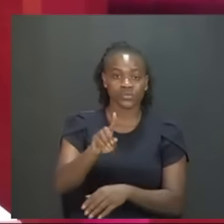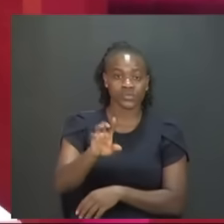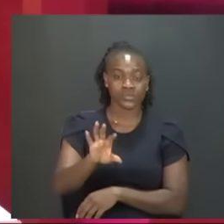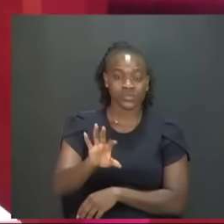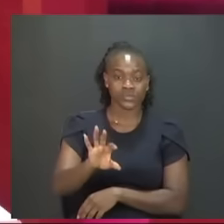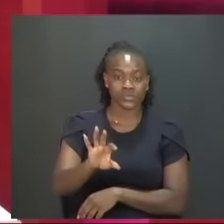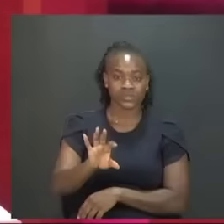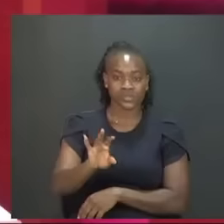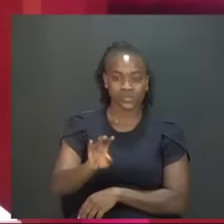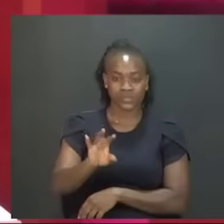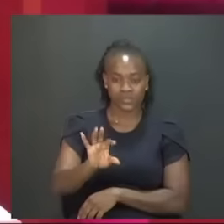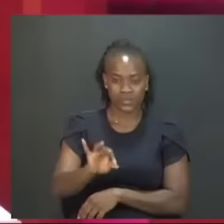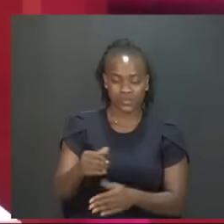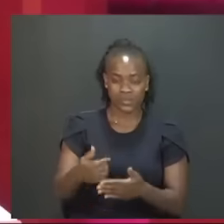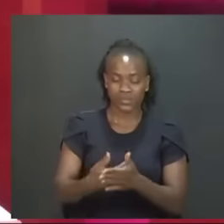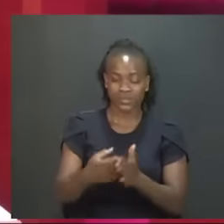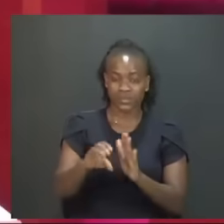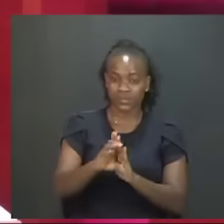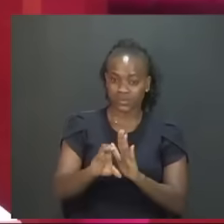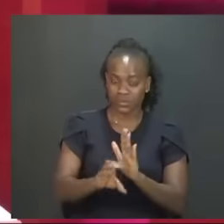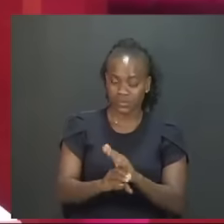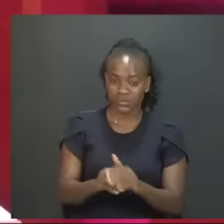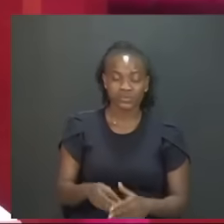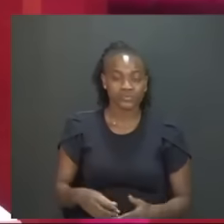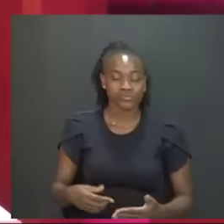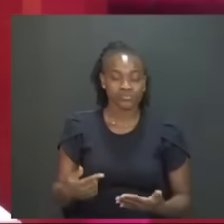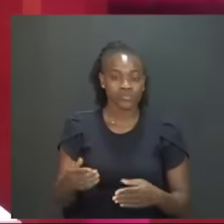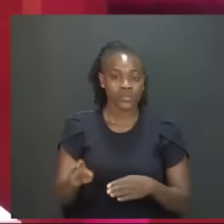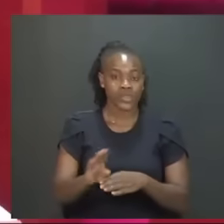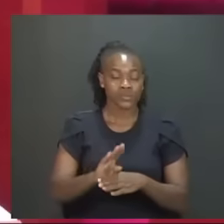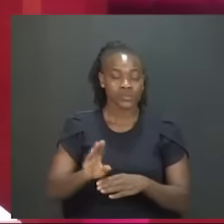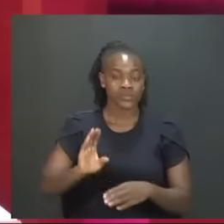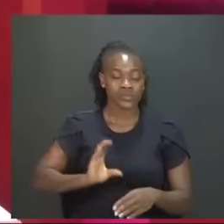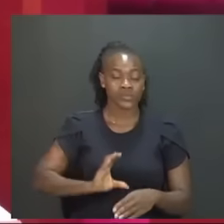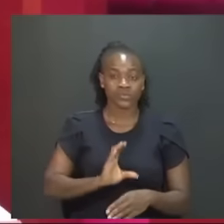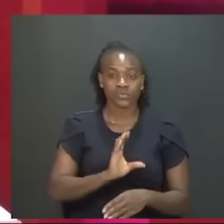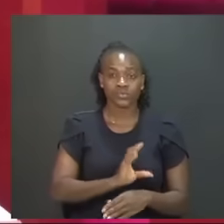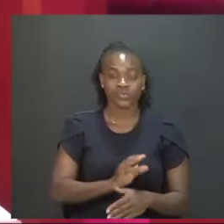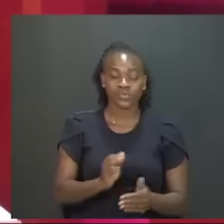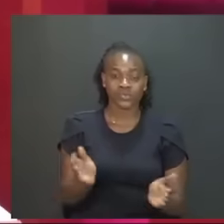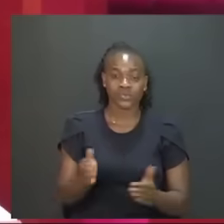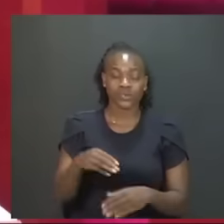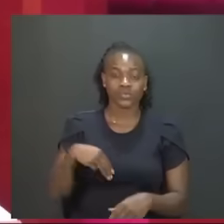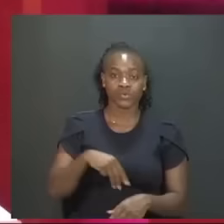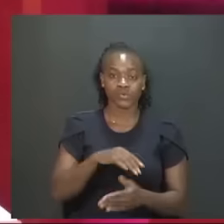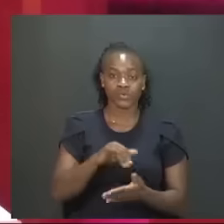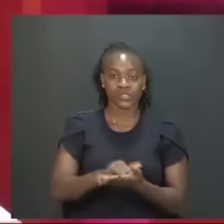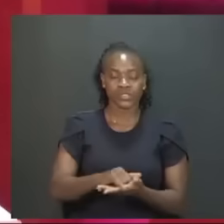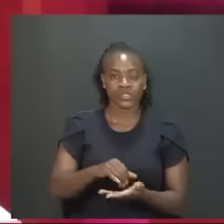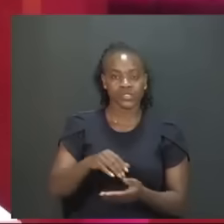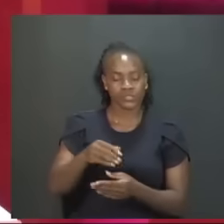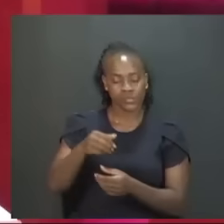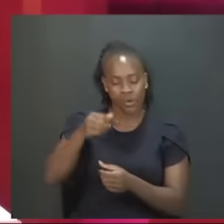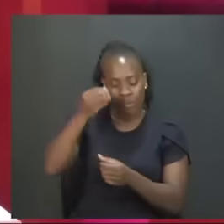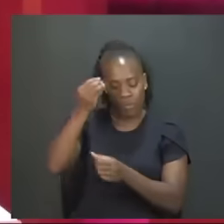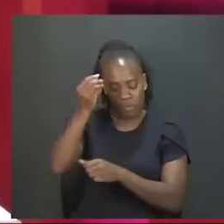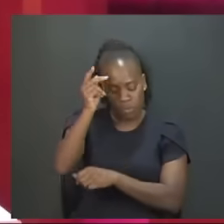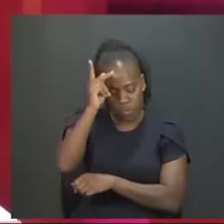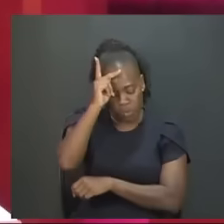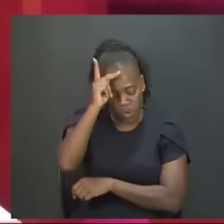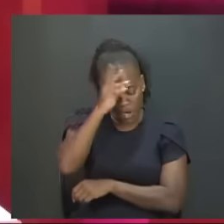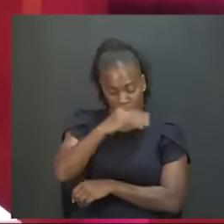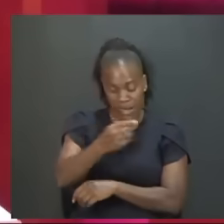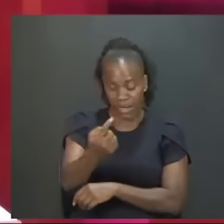of the Constitution. The Business Committee therefore urges the honorable members to take note and be present in the House on the said